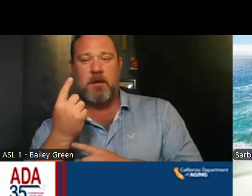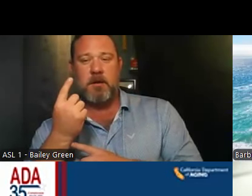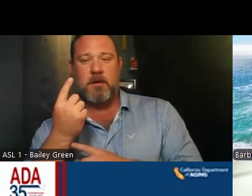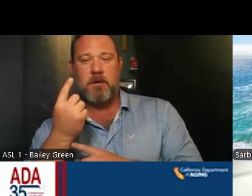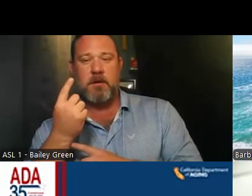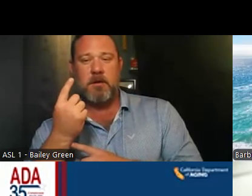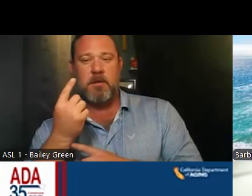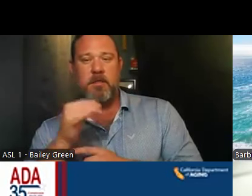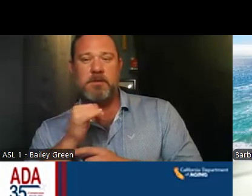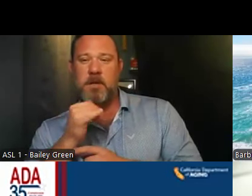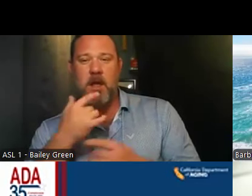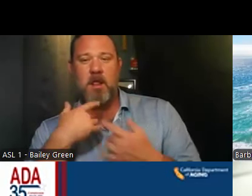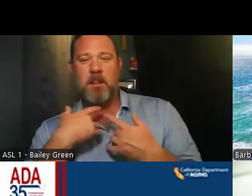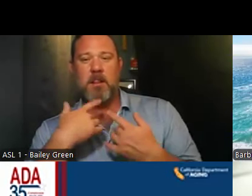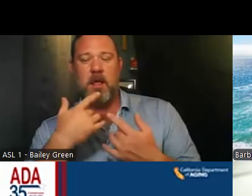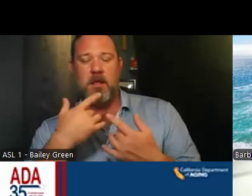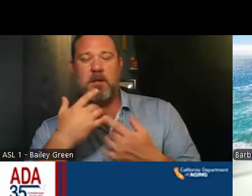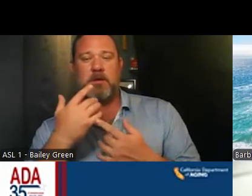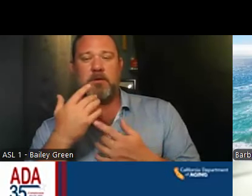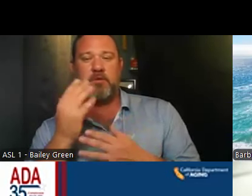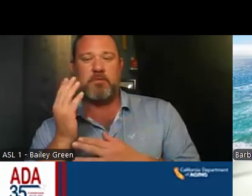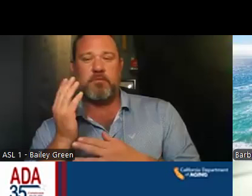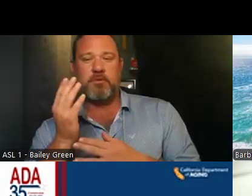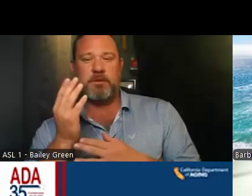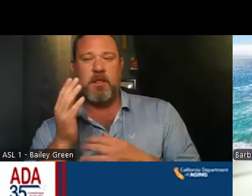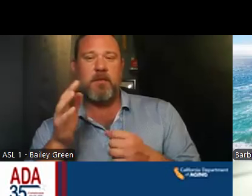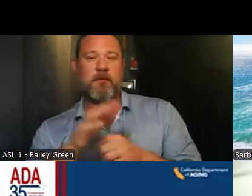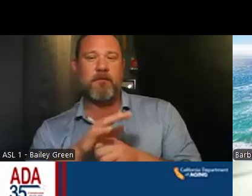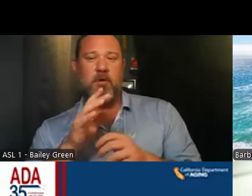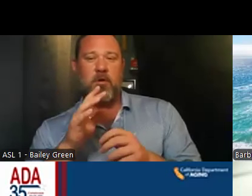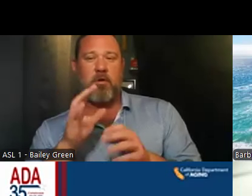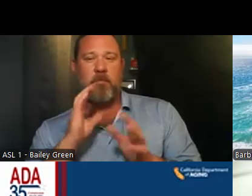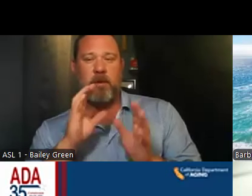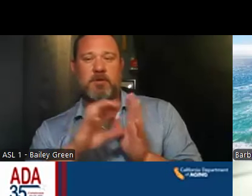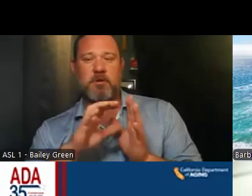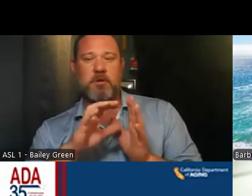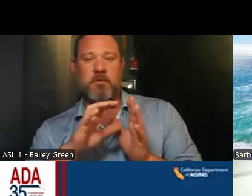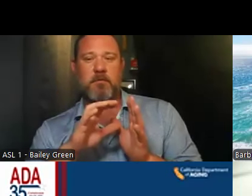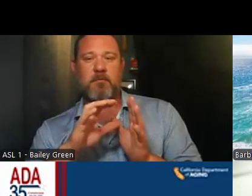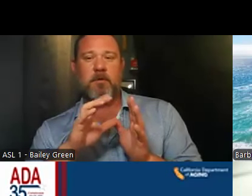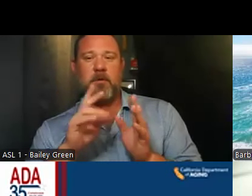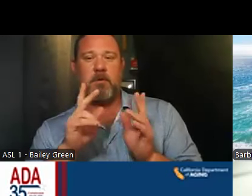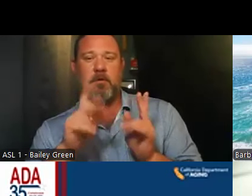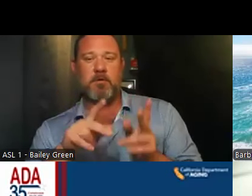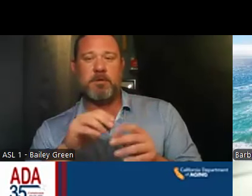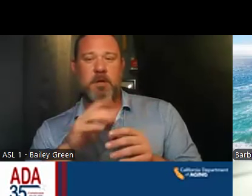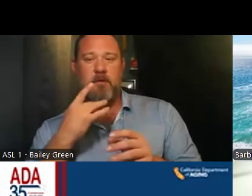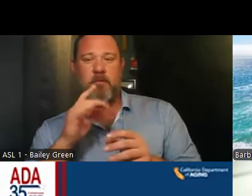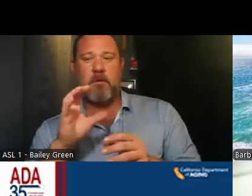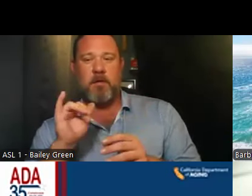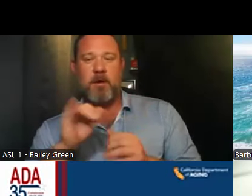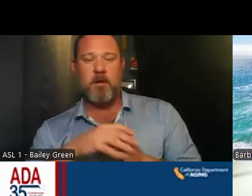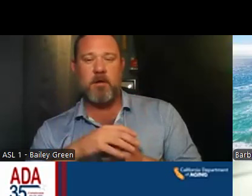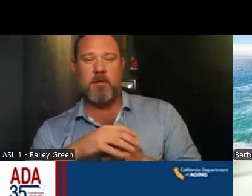this is not likely to present the full picture of people living in California with a cognitive impairment?